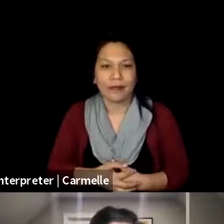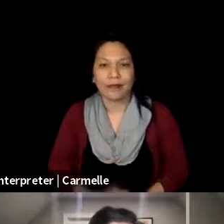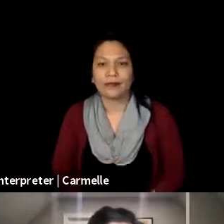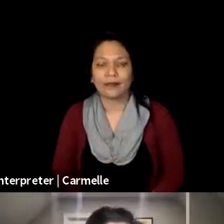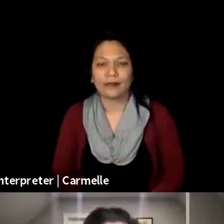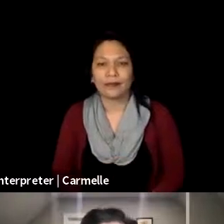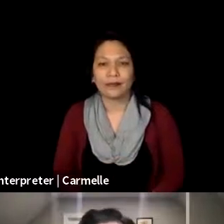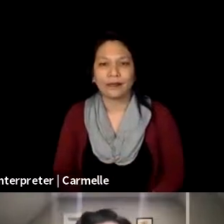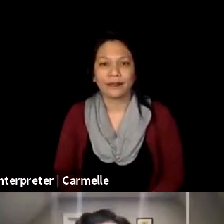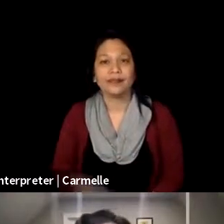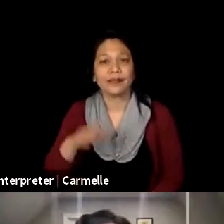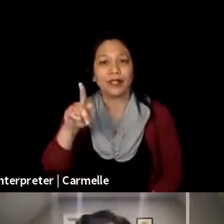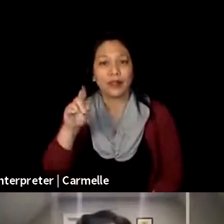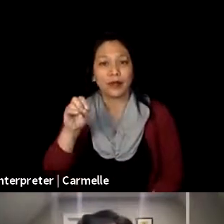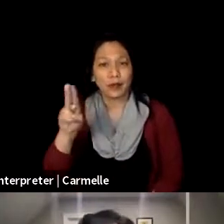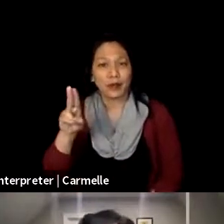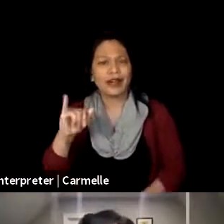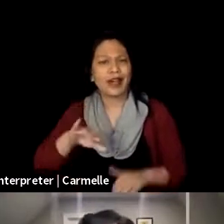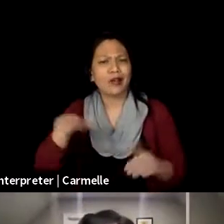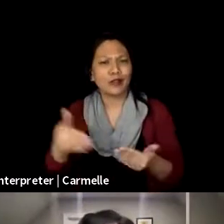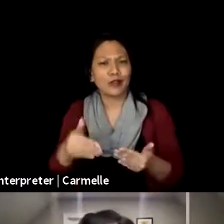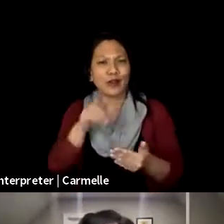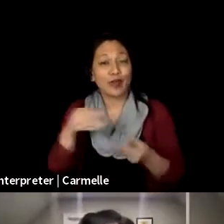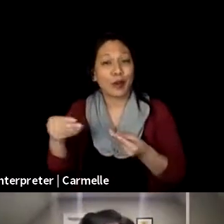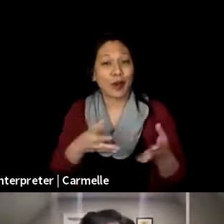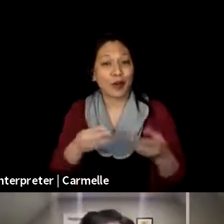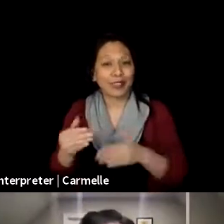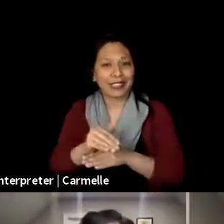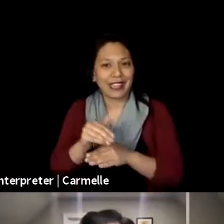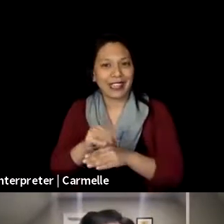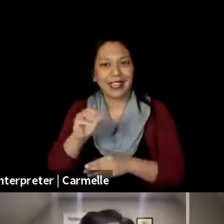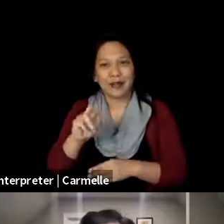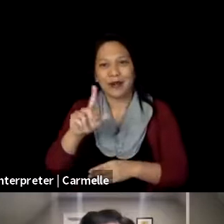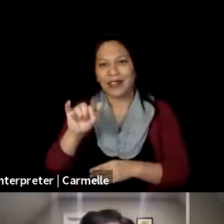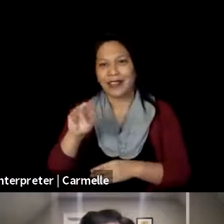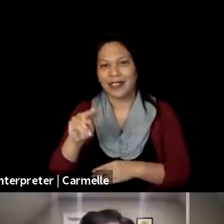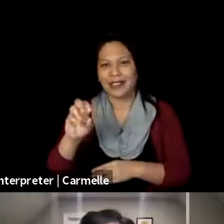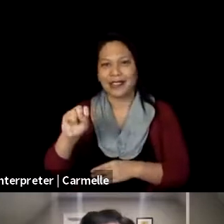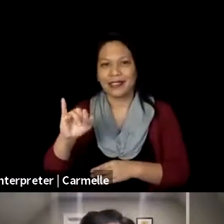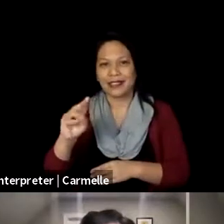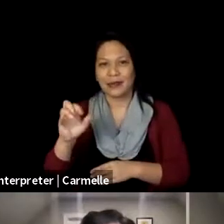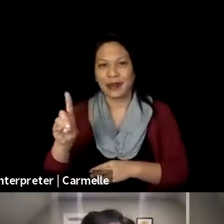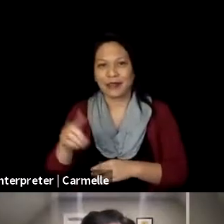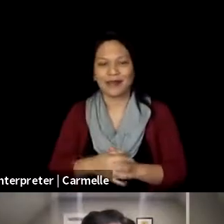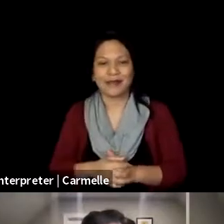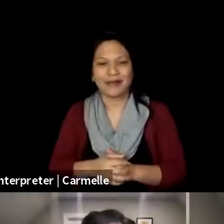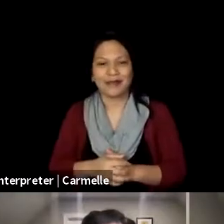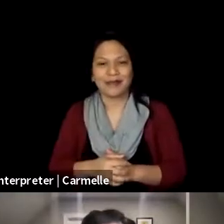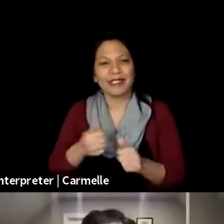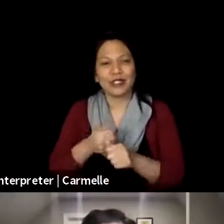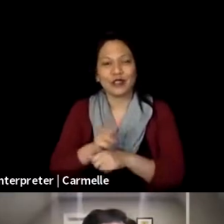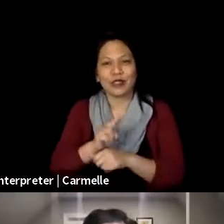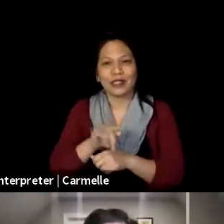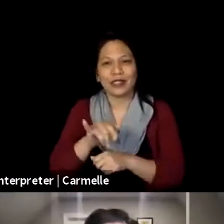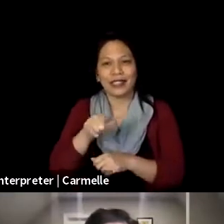We would now like to introduce tonight's moderator, Merlin Simard. Merlin Simard, pronouns